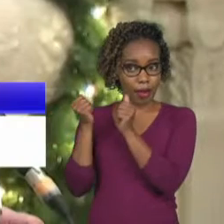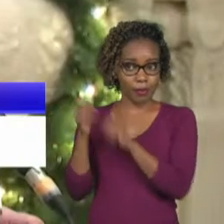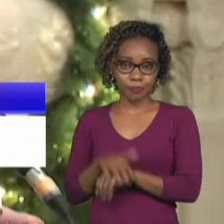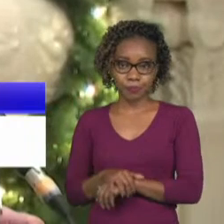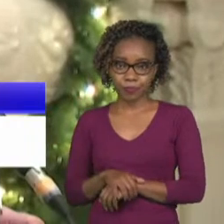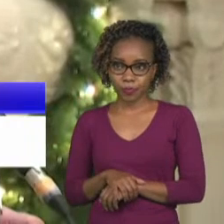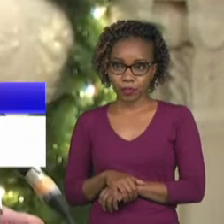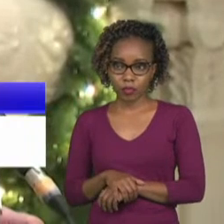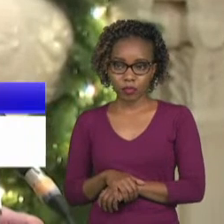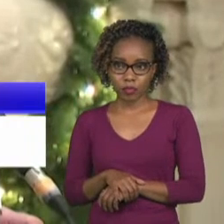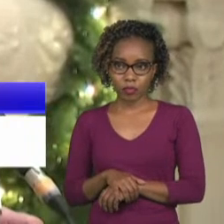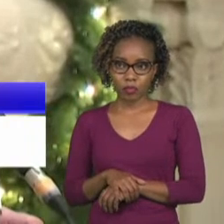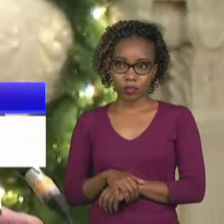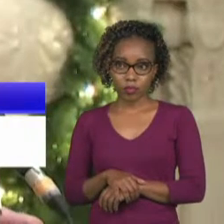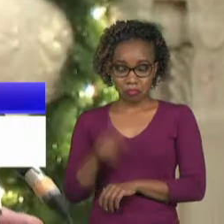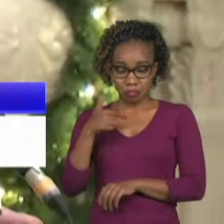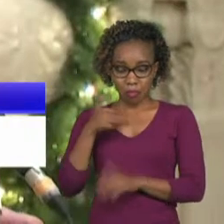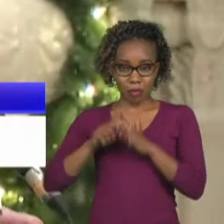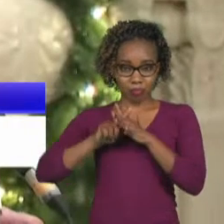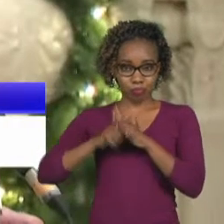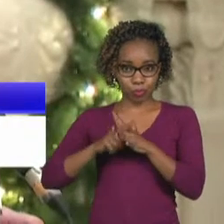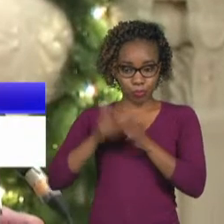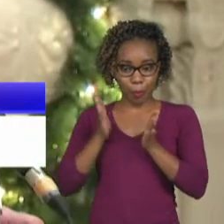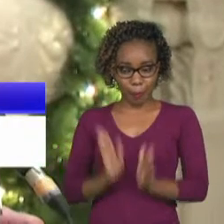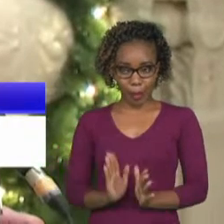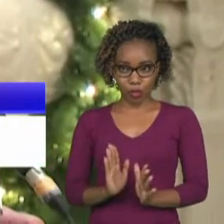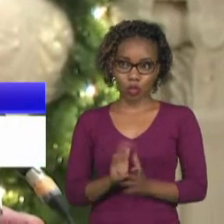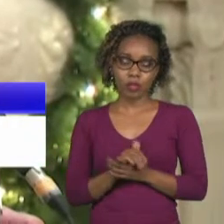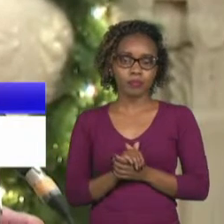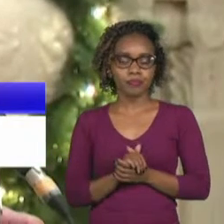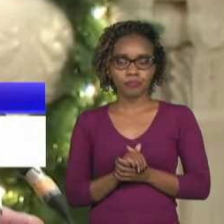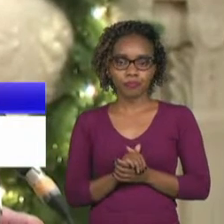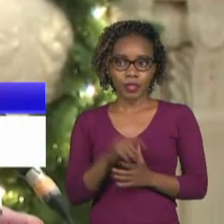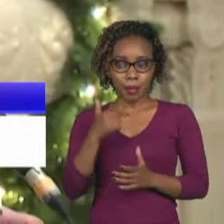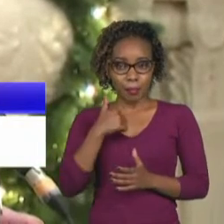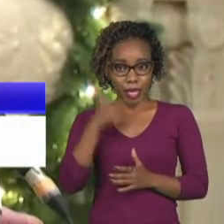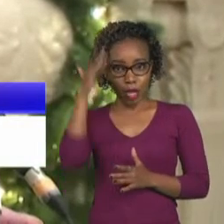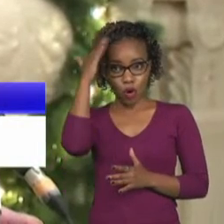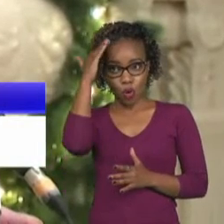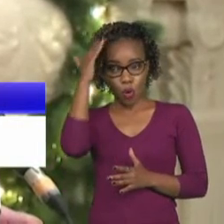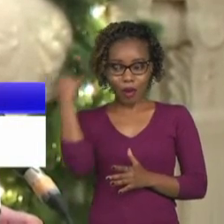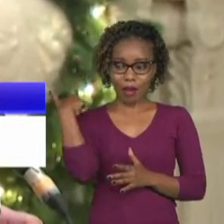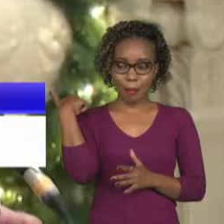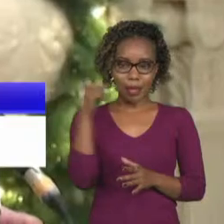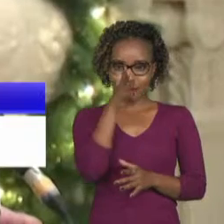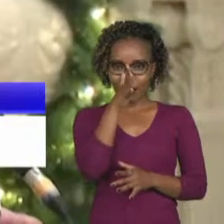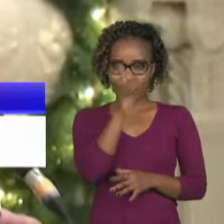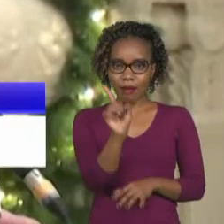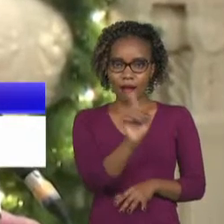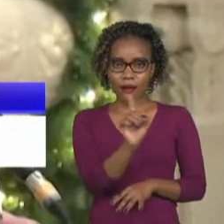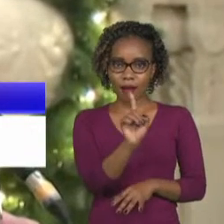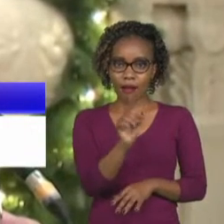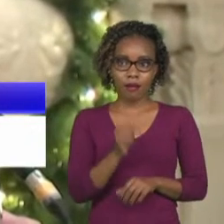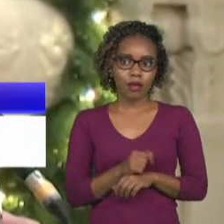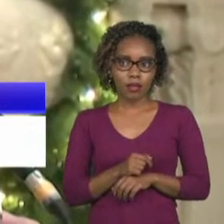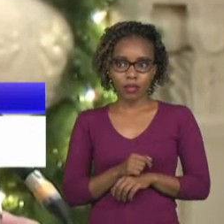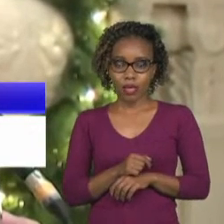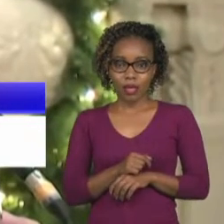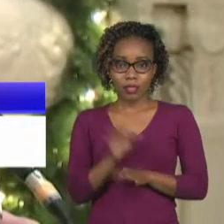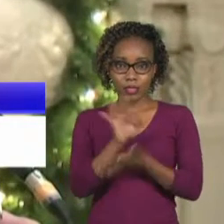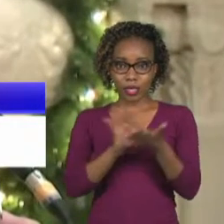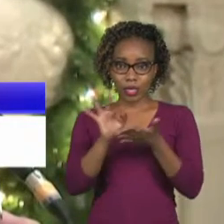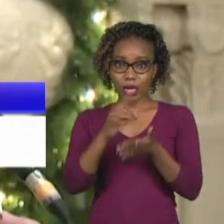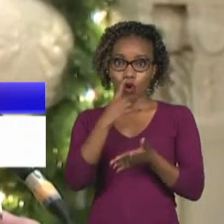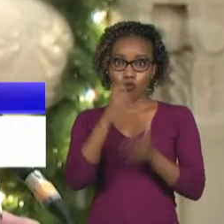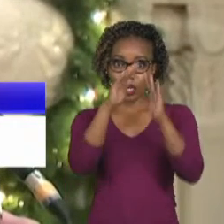Working as an engineer throughout my life, I lived by the motto that numbers don't lie. As Secretary of State,